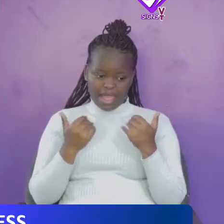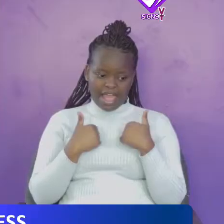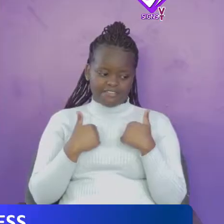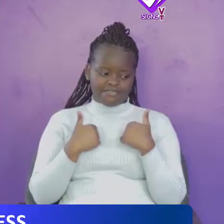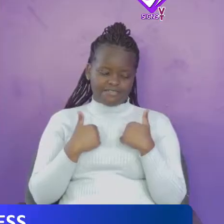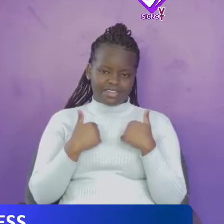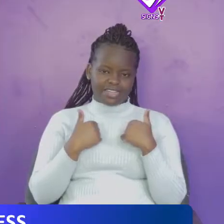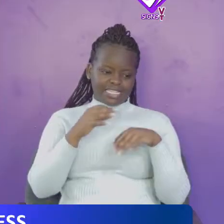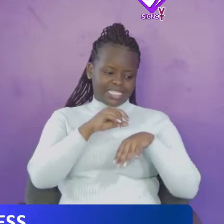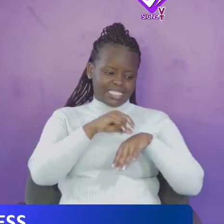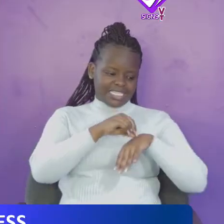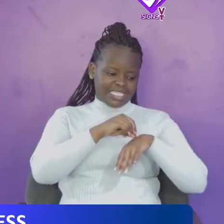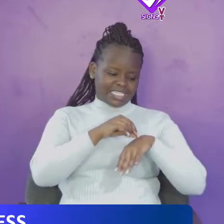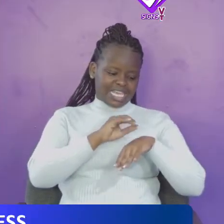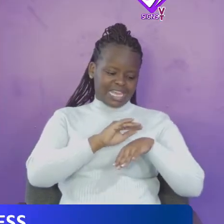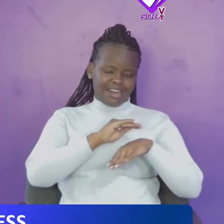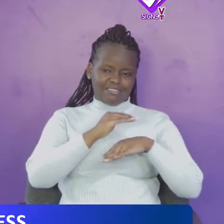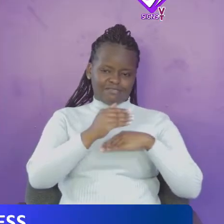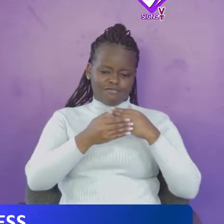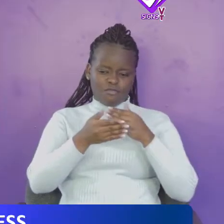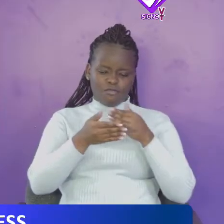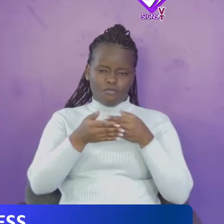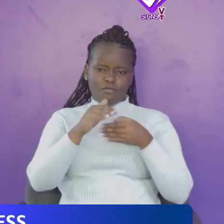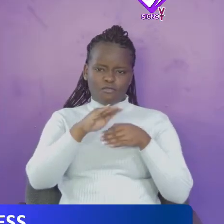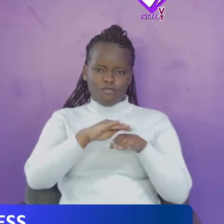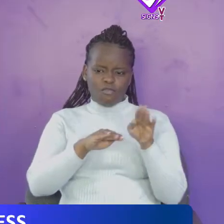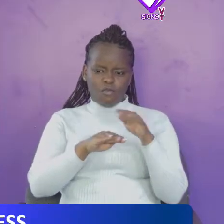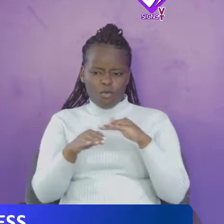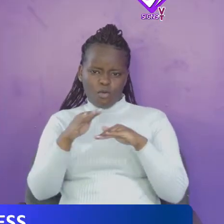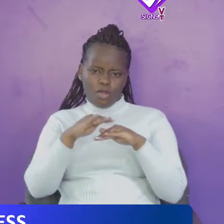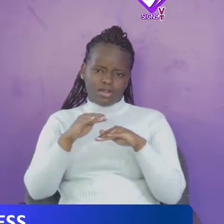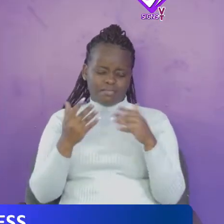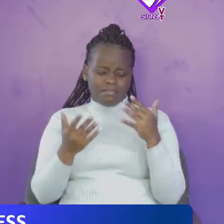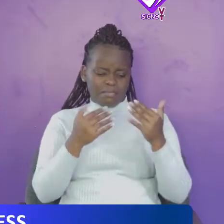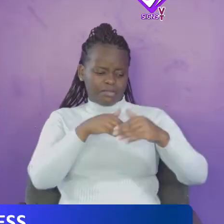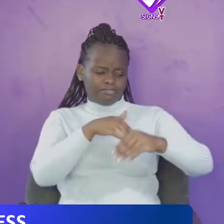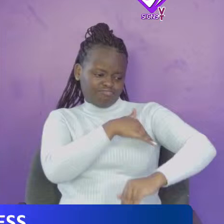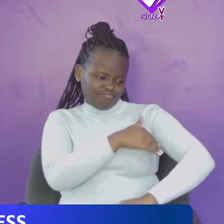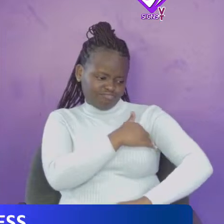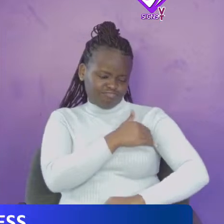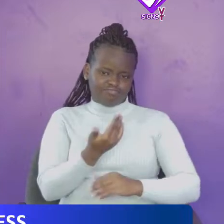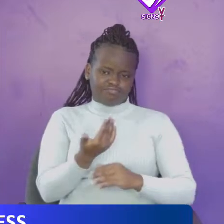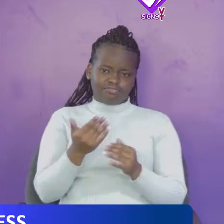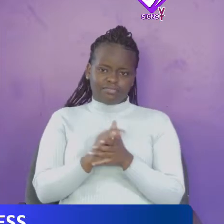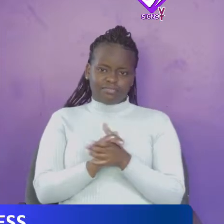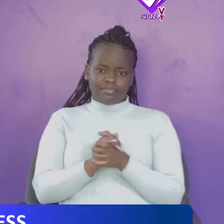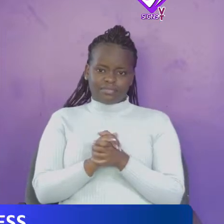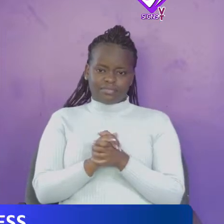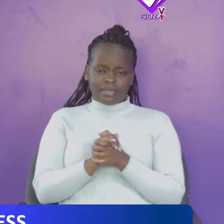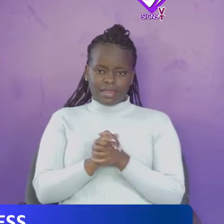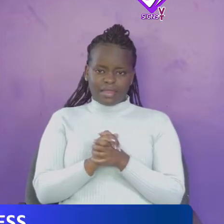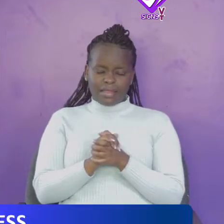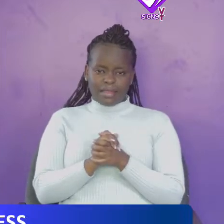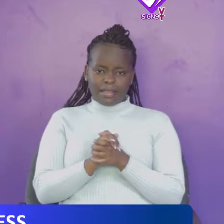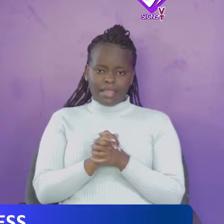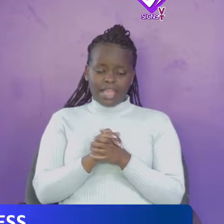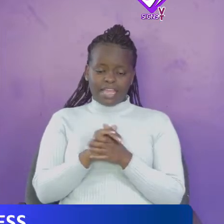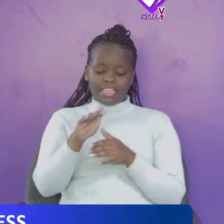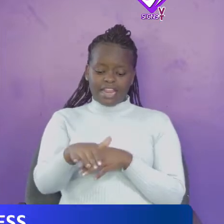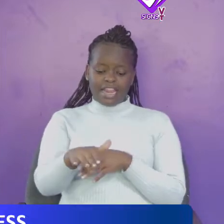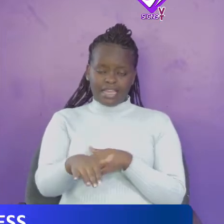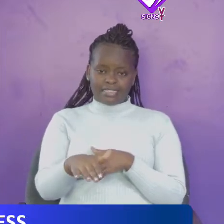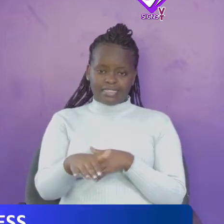folds, areas where has a skin fold. So you're looking at the underarms, you're looking at the nether regions, and the feet as